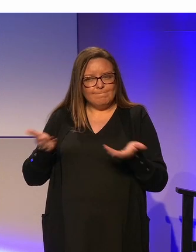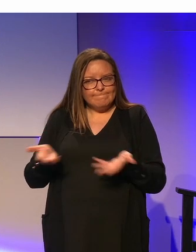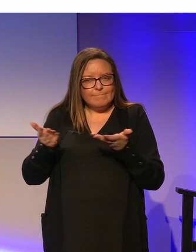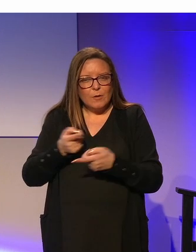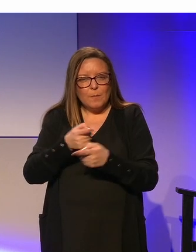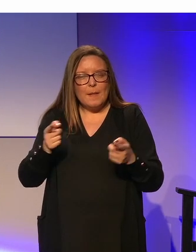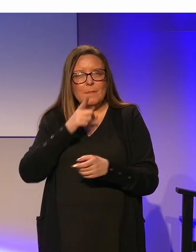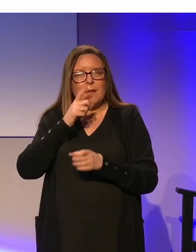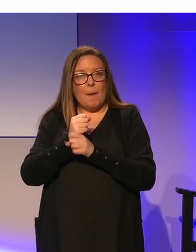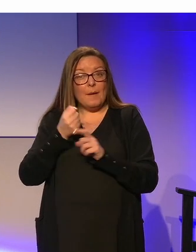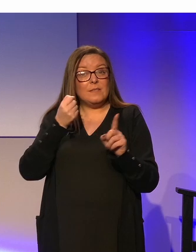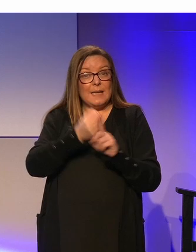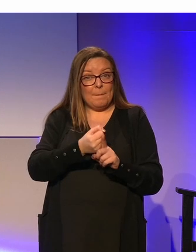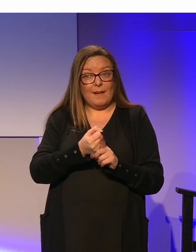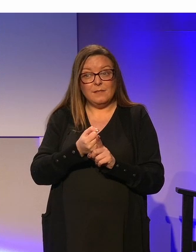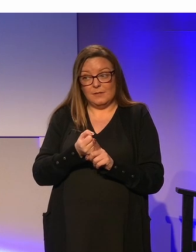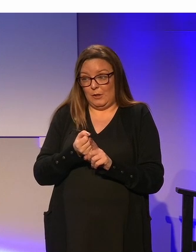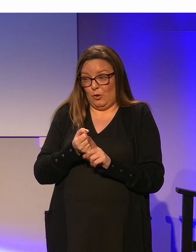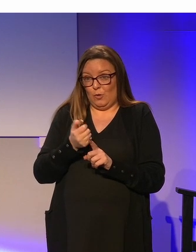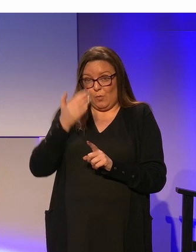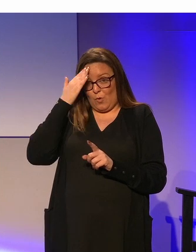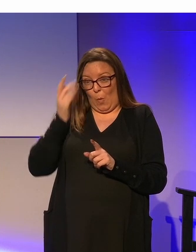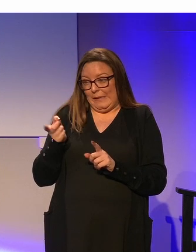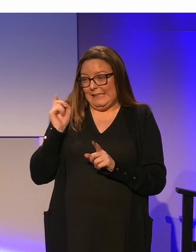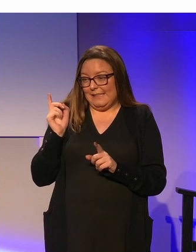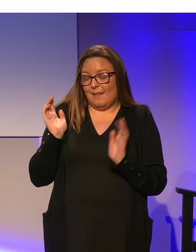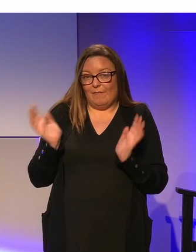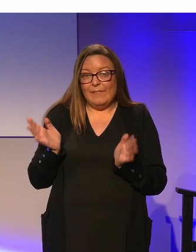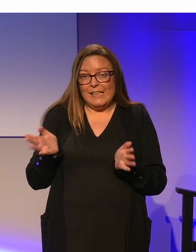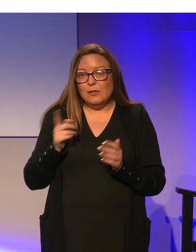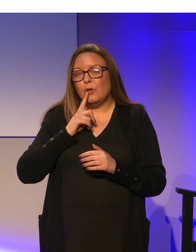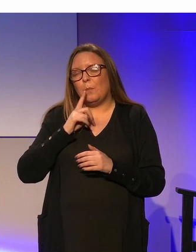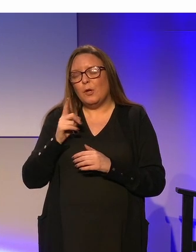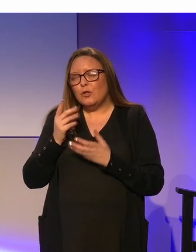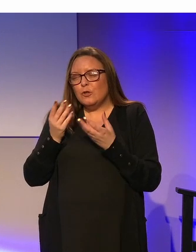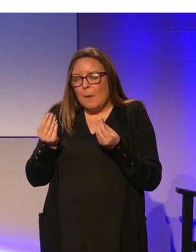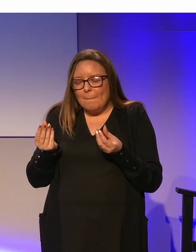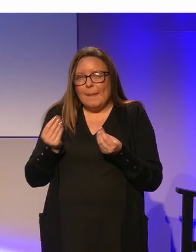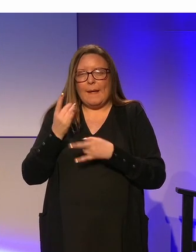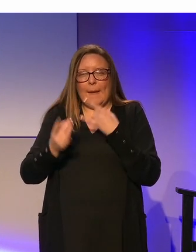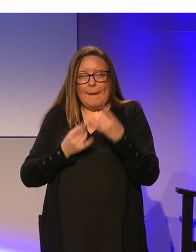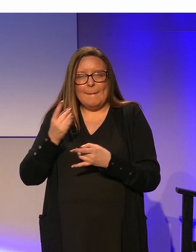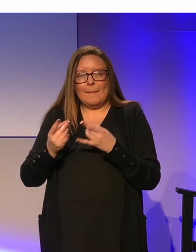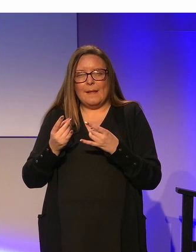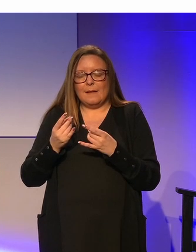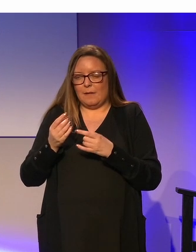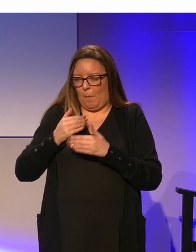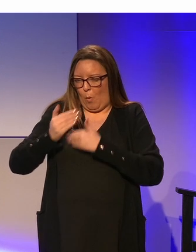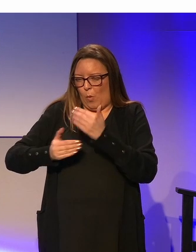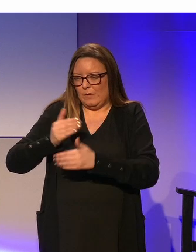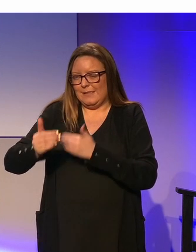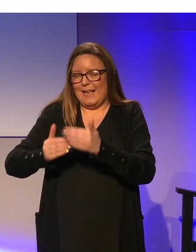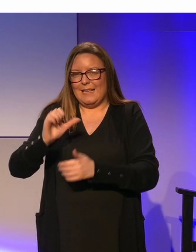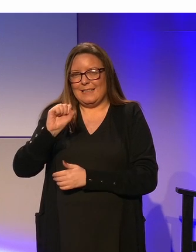impact. We did, you've just seen we did, but there's something happening here around a process schema being